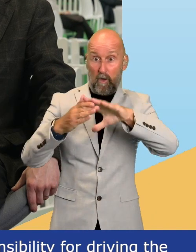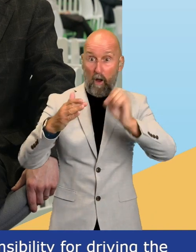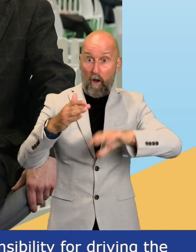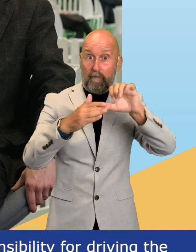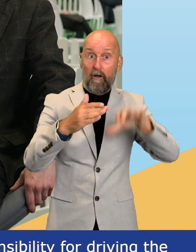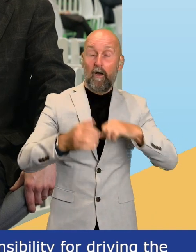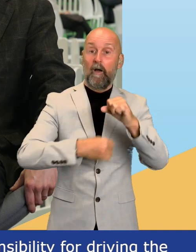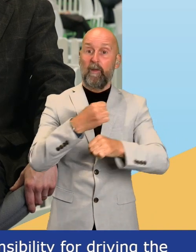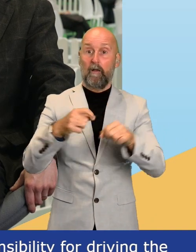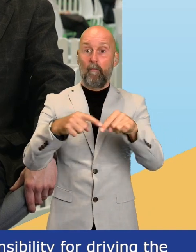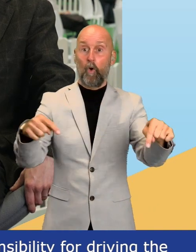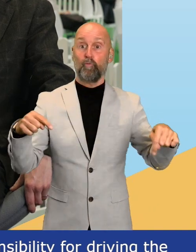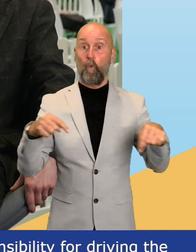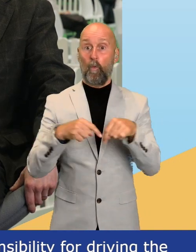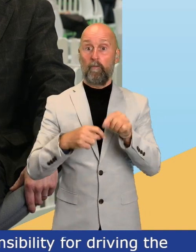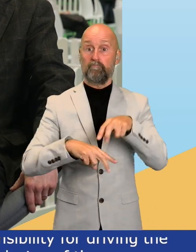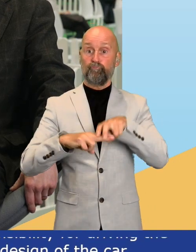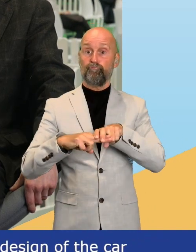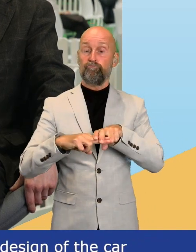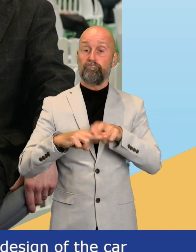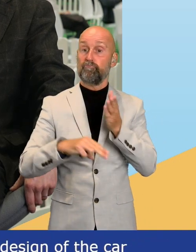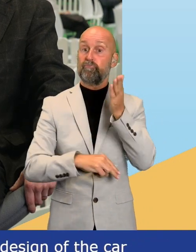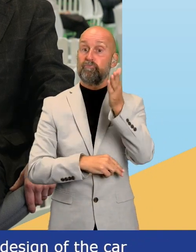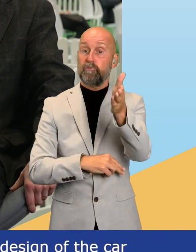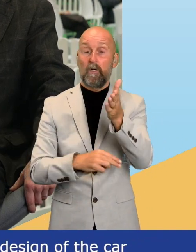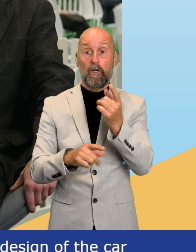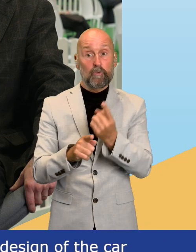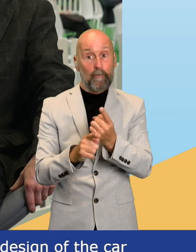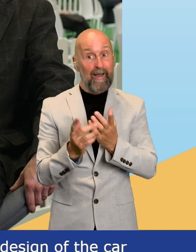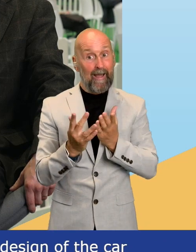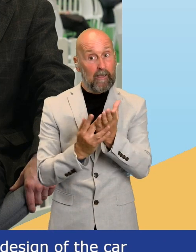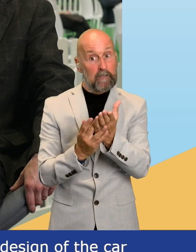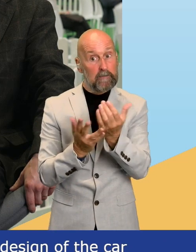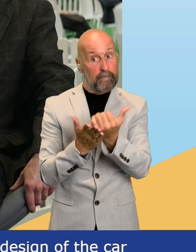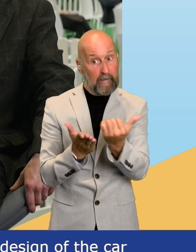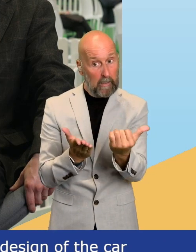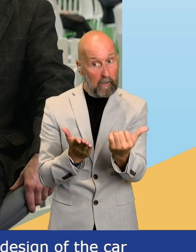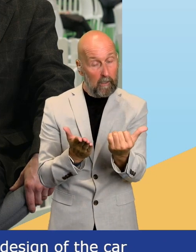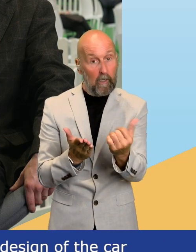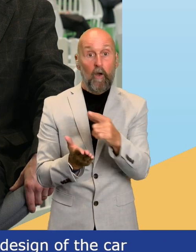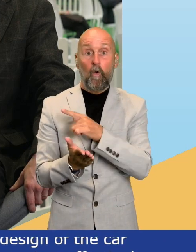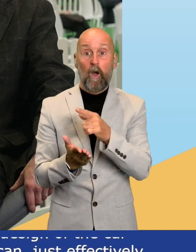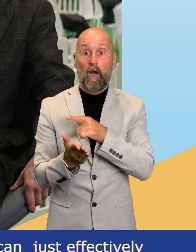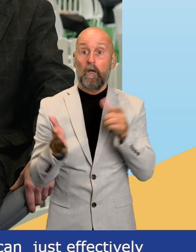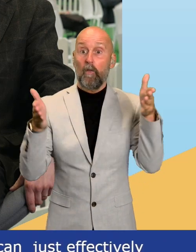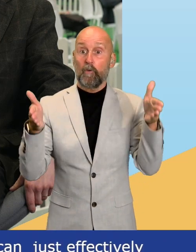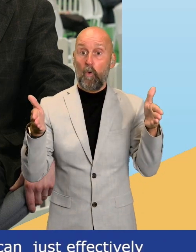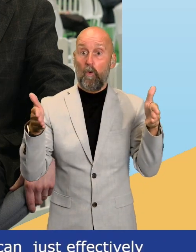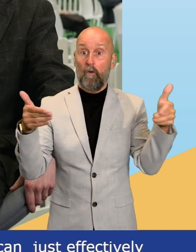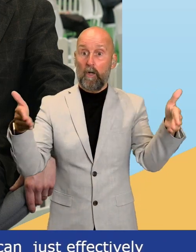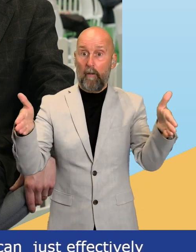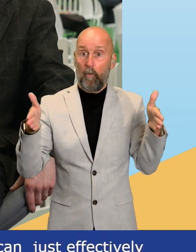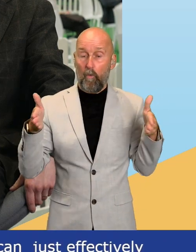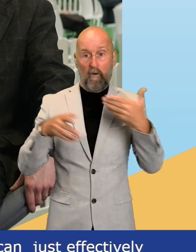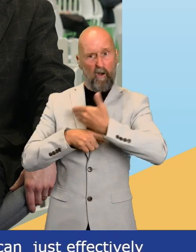effectively become a room that moves. So from an accessibility standpoint, that's fantastic because you can put the door wherever you want to, have a huge opening